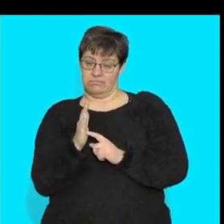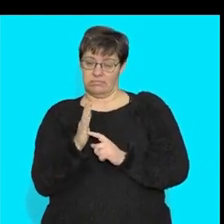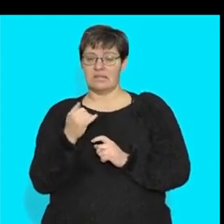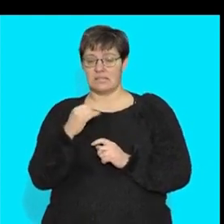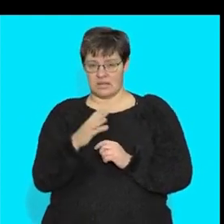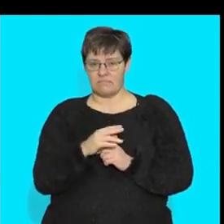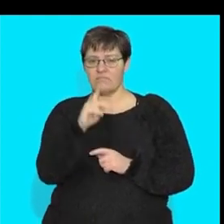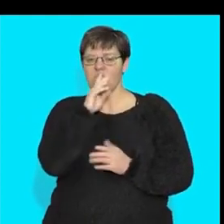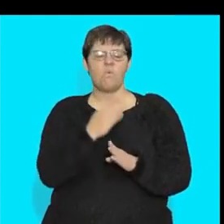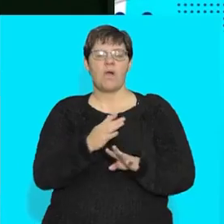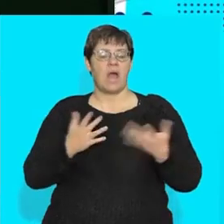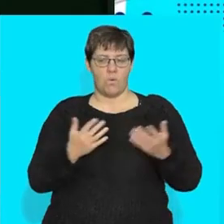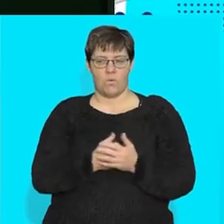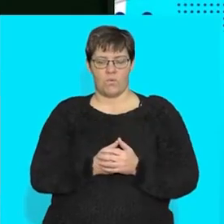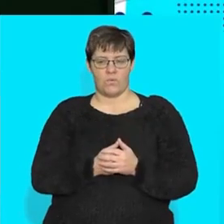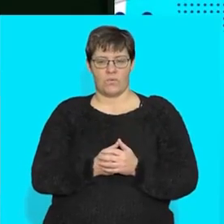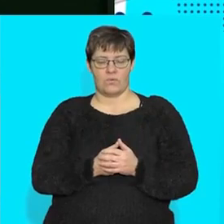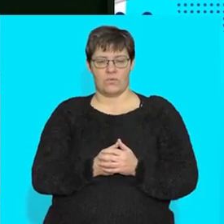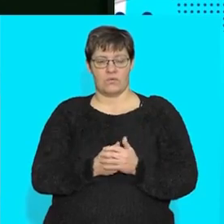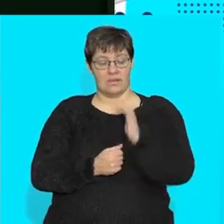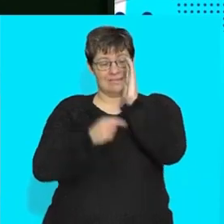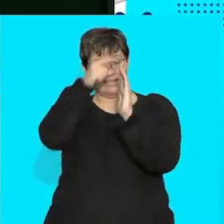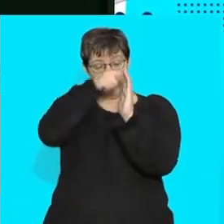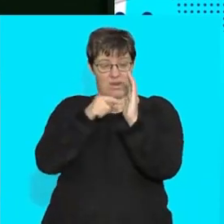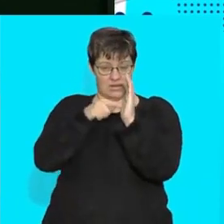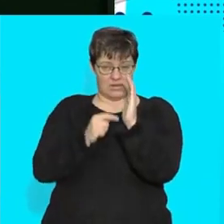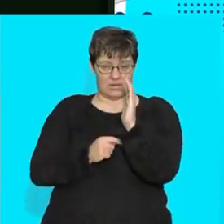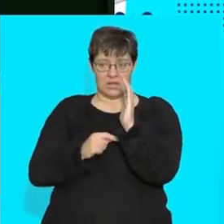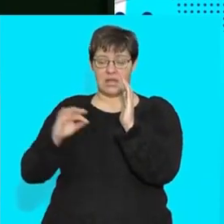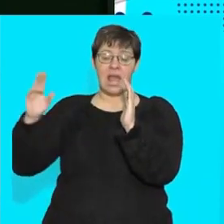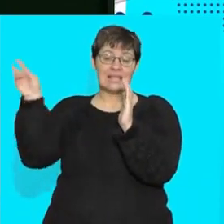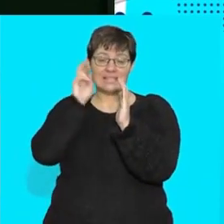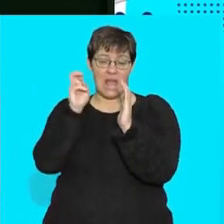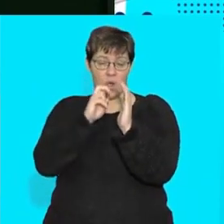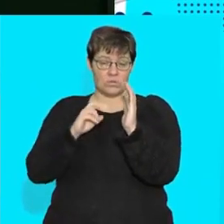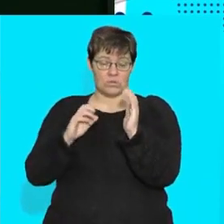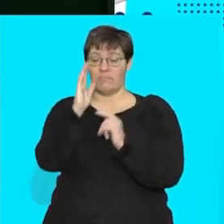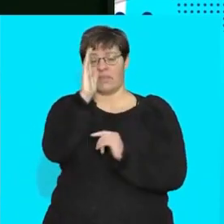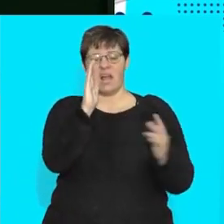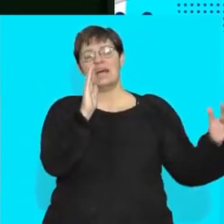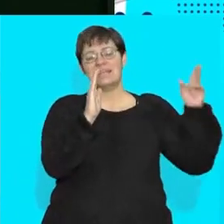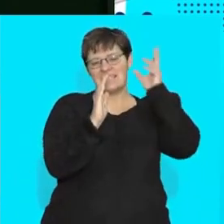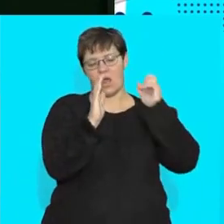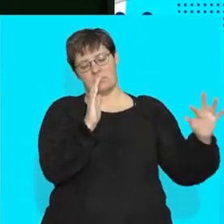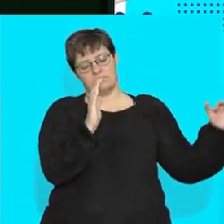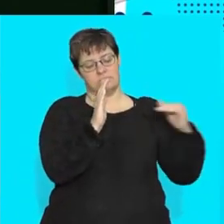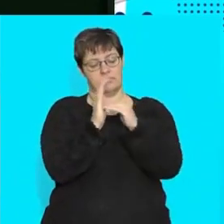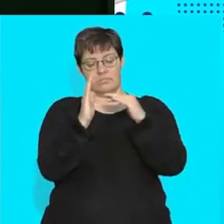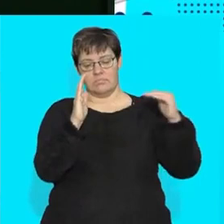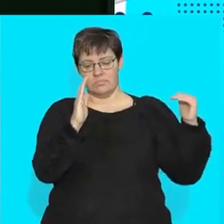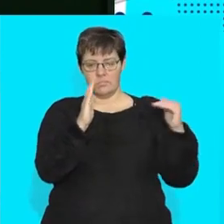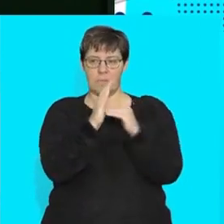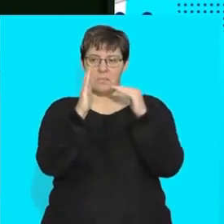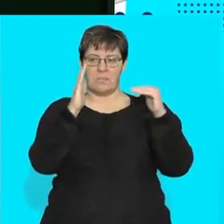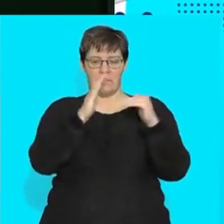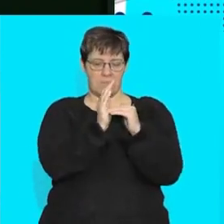just show you how that works. So if this is your tympanic membrane, and the sound wave will be coming towards it. The moment it bumps against it, it